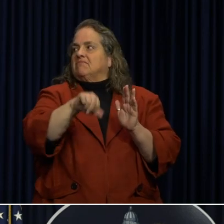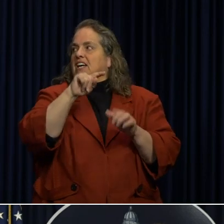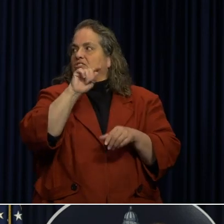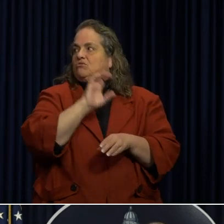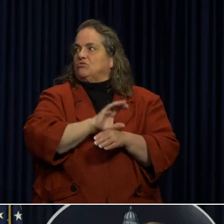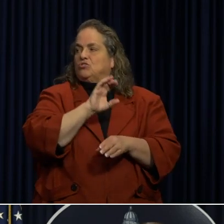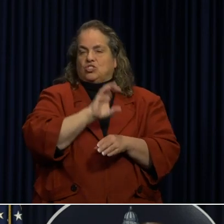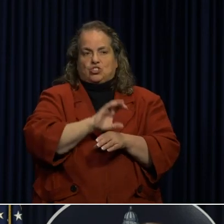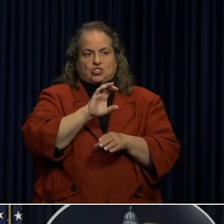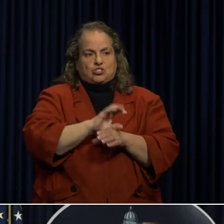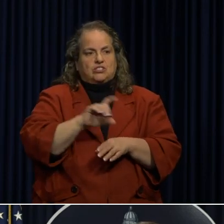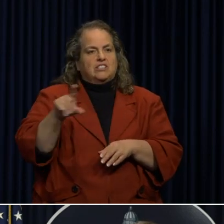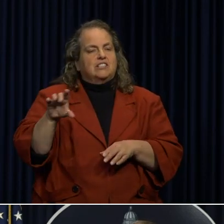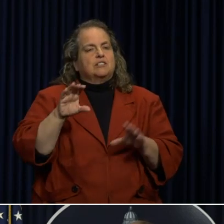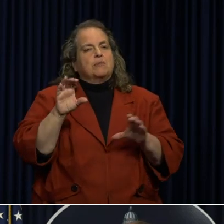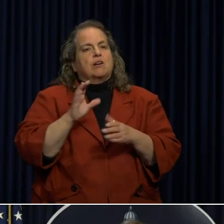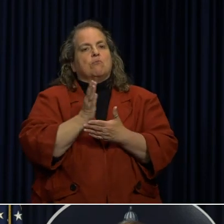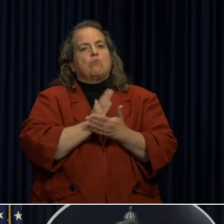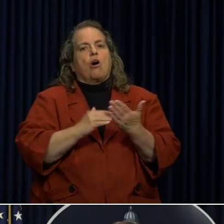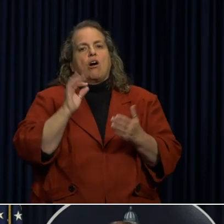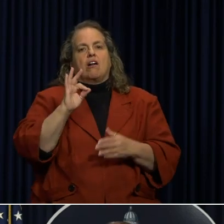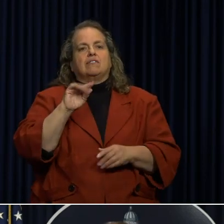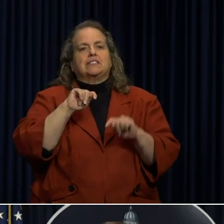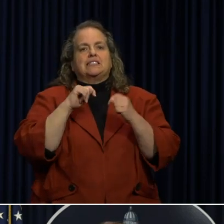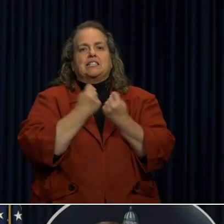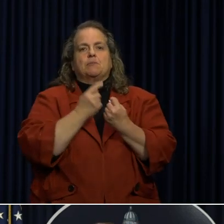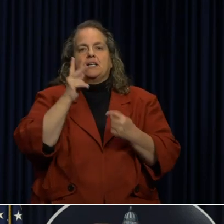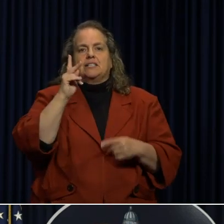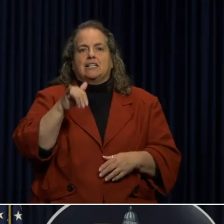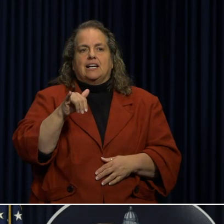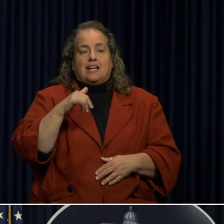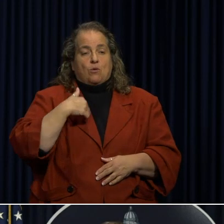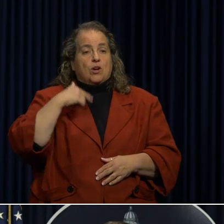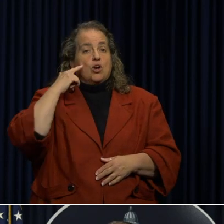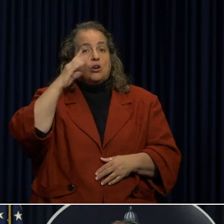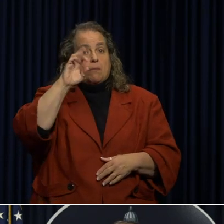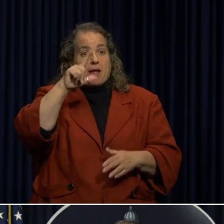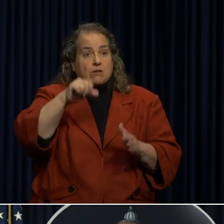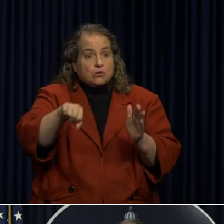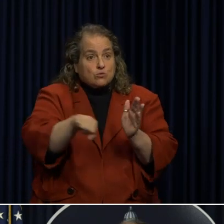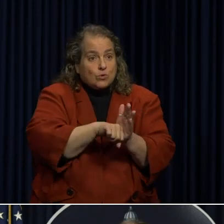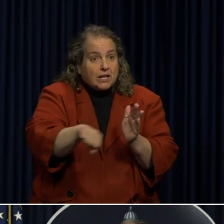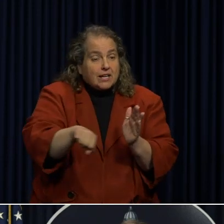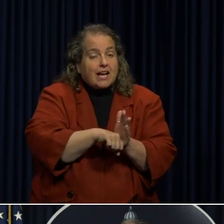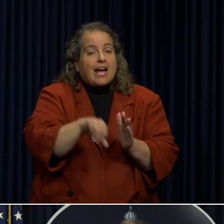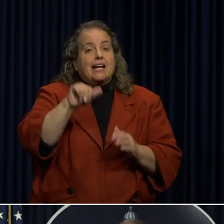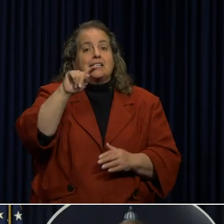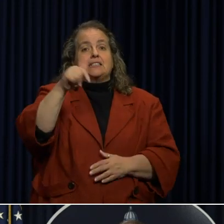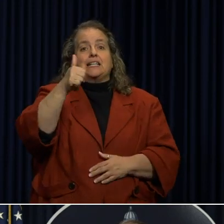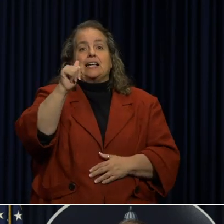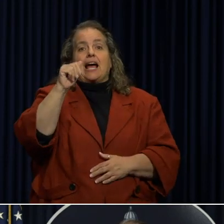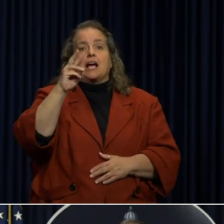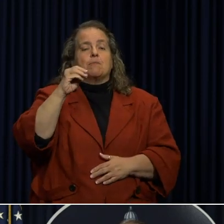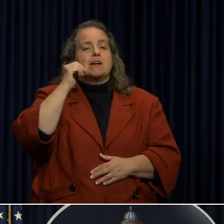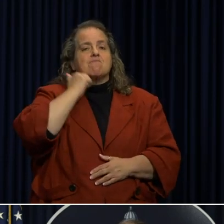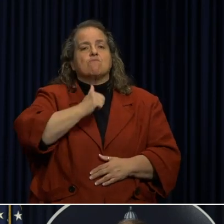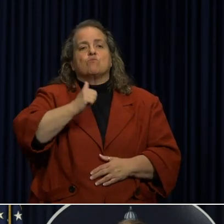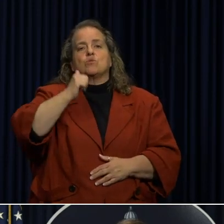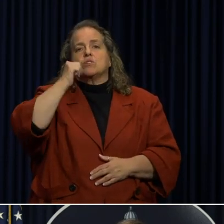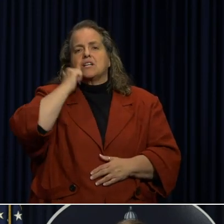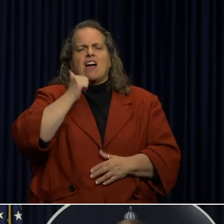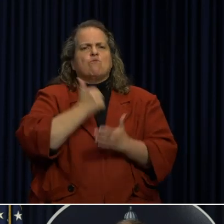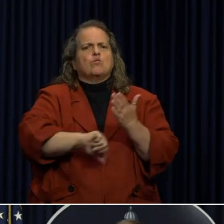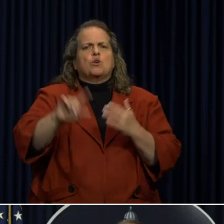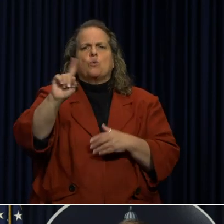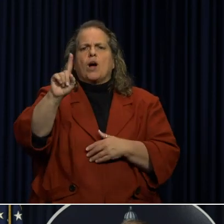church, being a part of Team Kentucky. And we've heard those bells ring at 10 a.m. Every day,